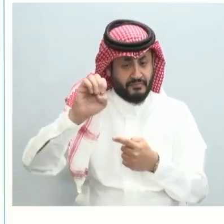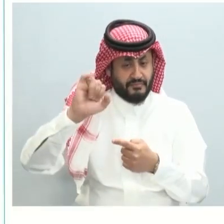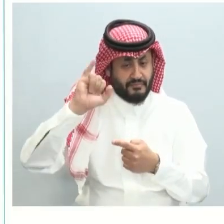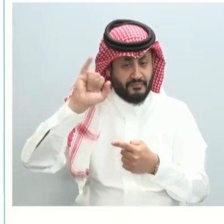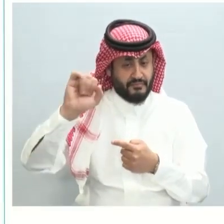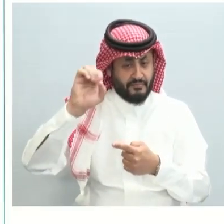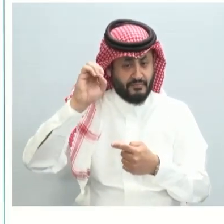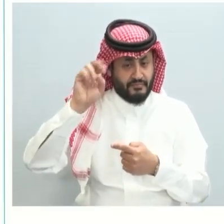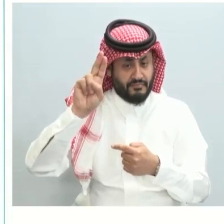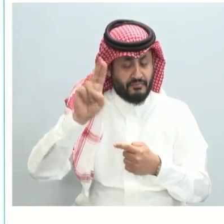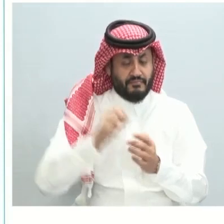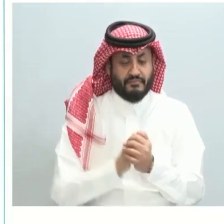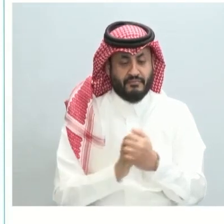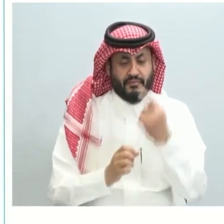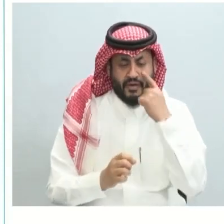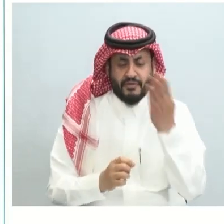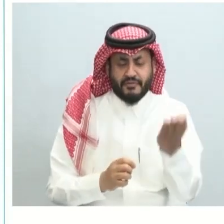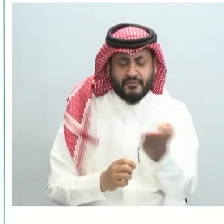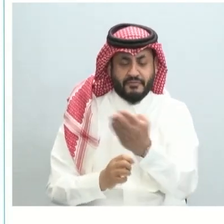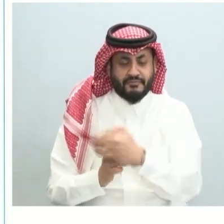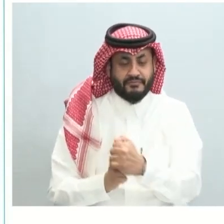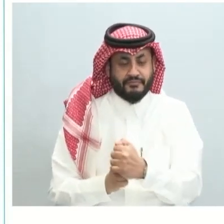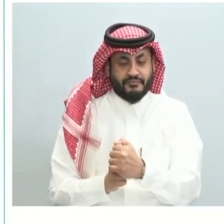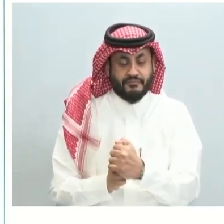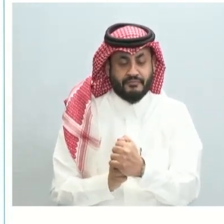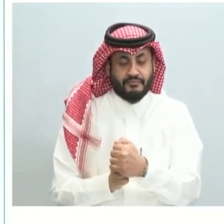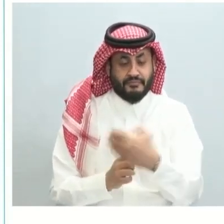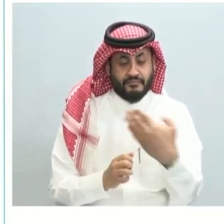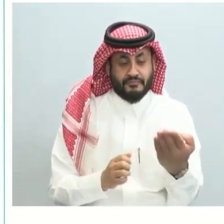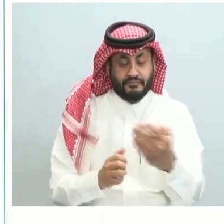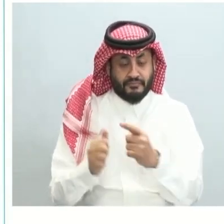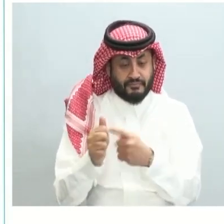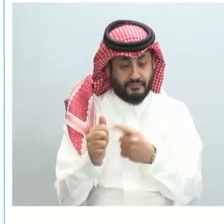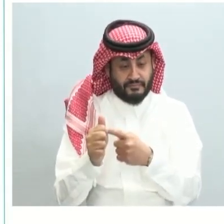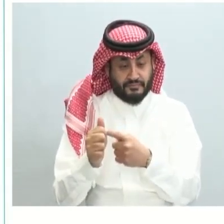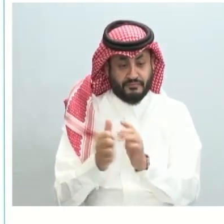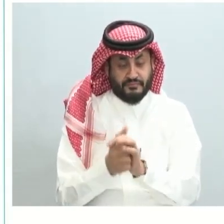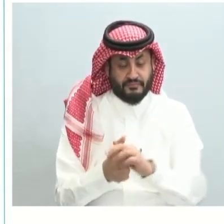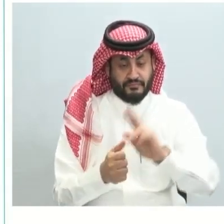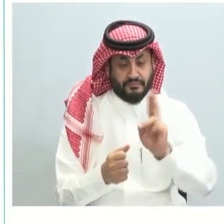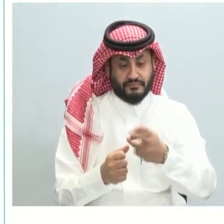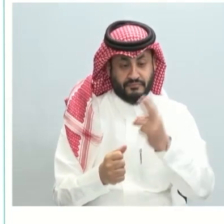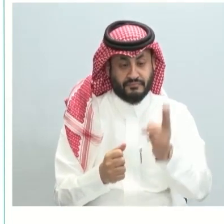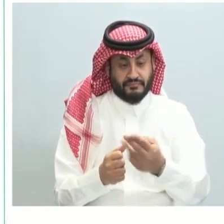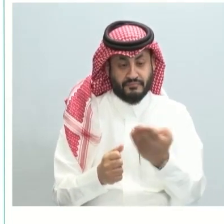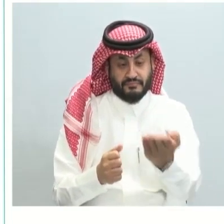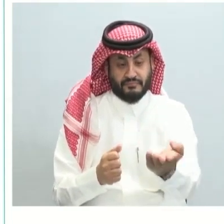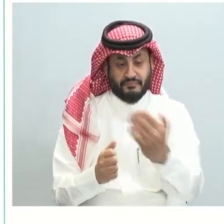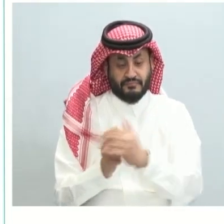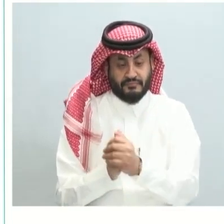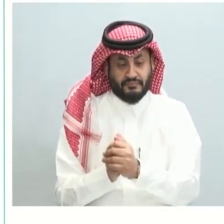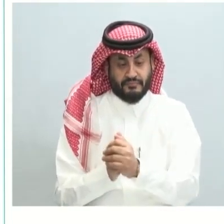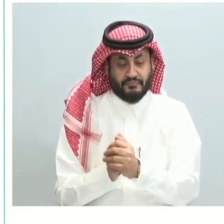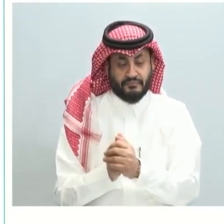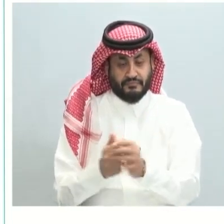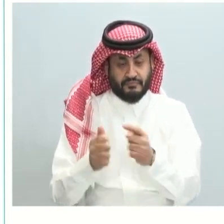For example, the first vowel we can see is A. So here we can go and color